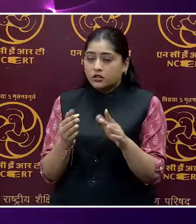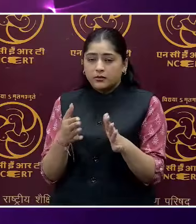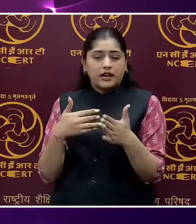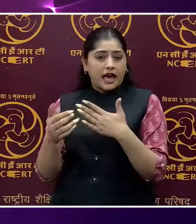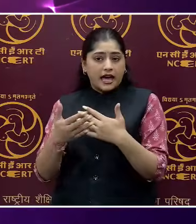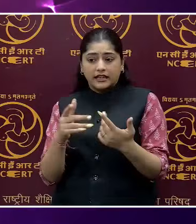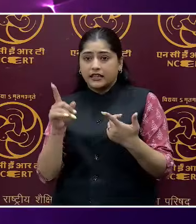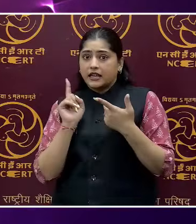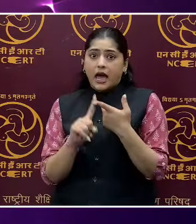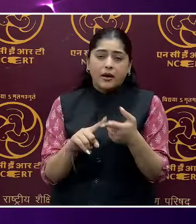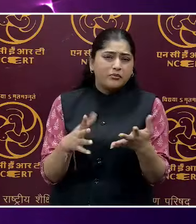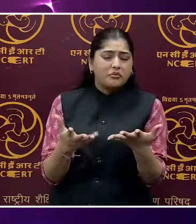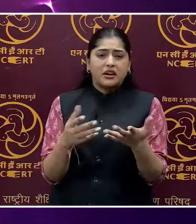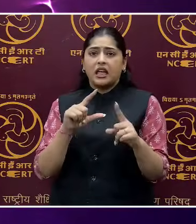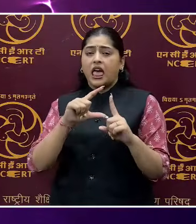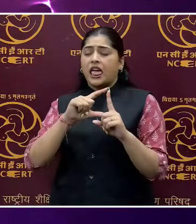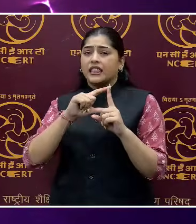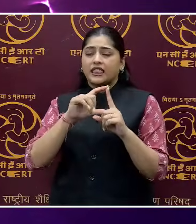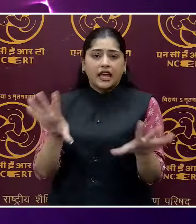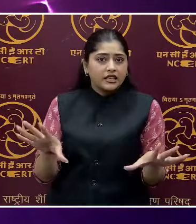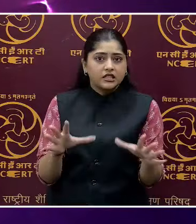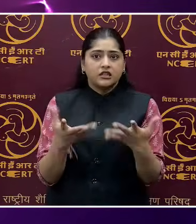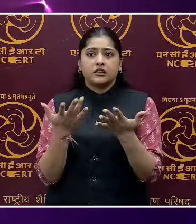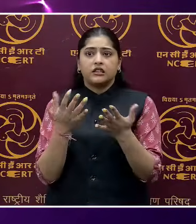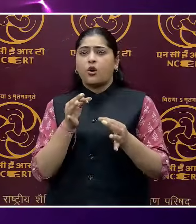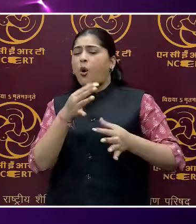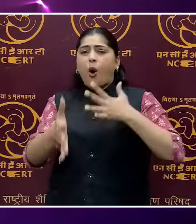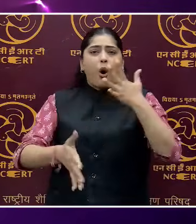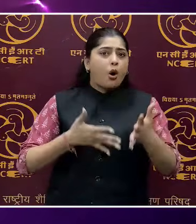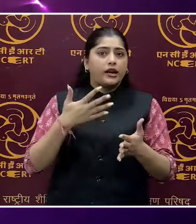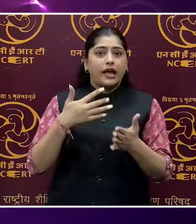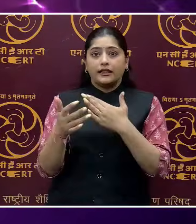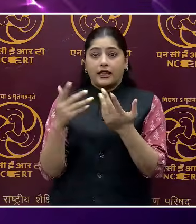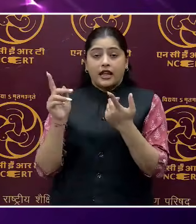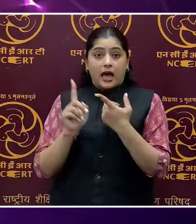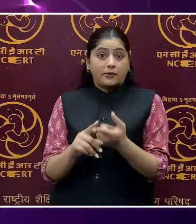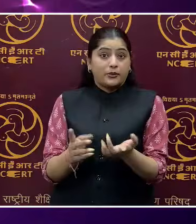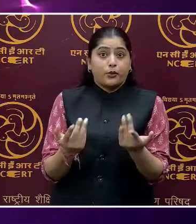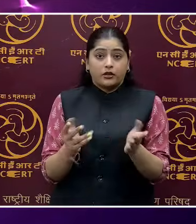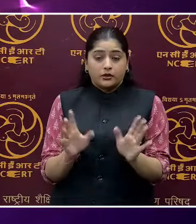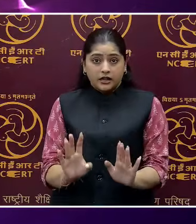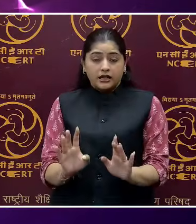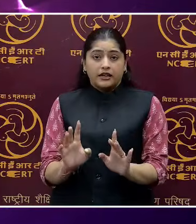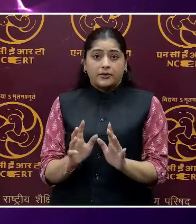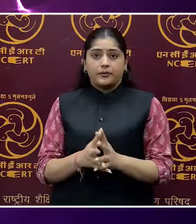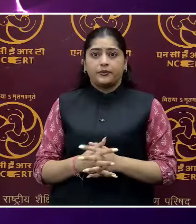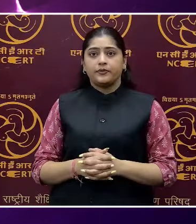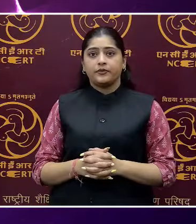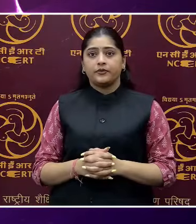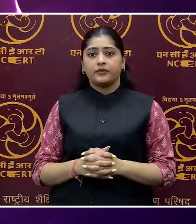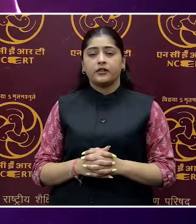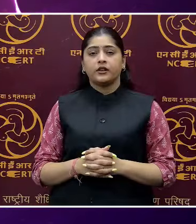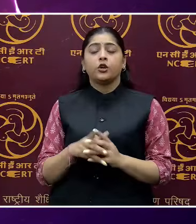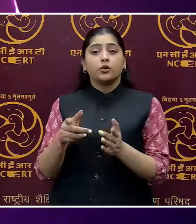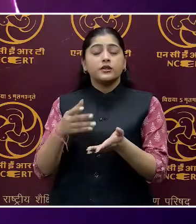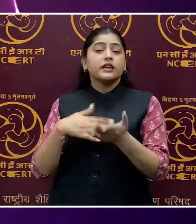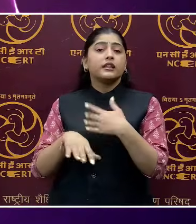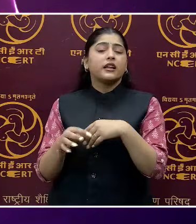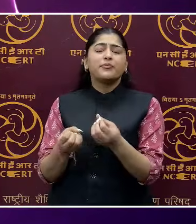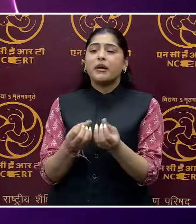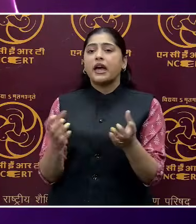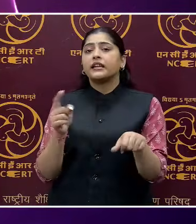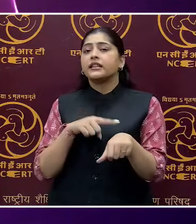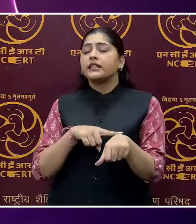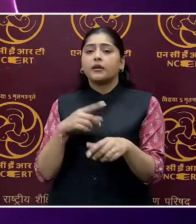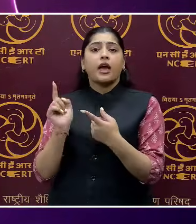reactions, chemicals, heat, and also it cannot provide to repeat the experiment at number of times. But